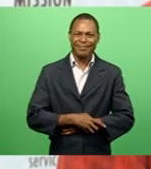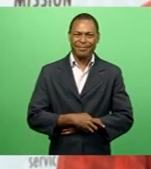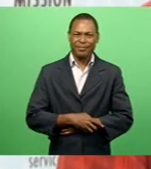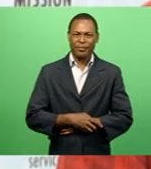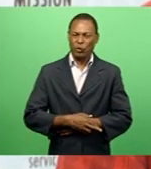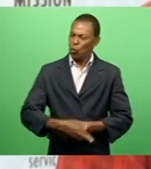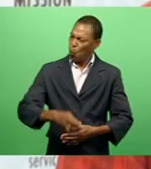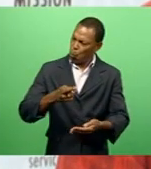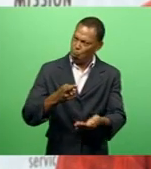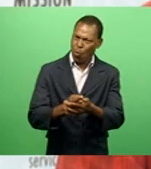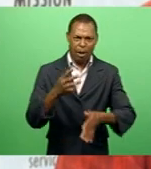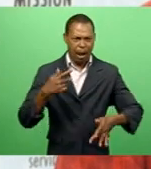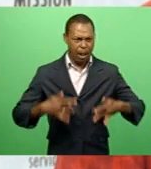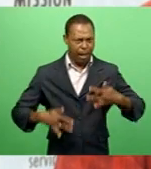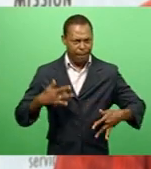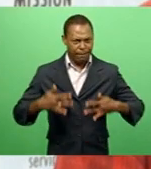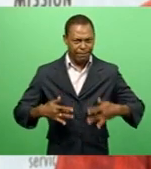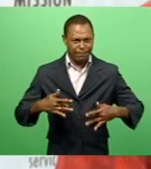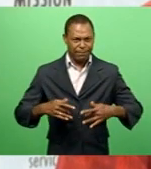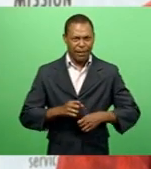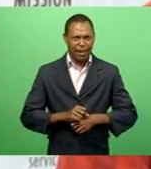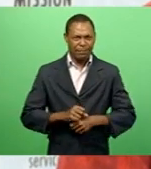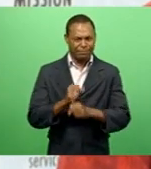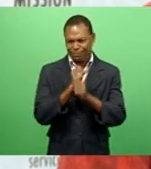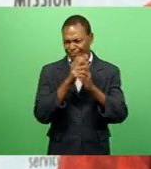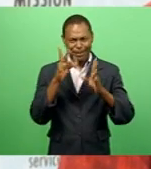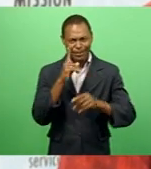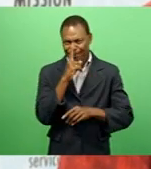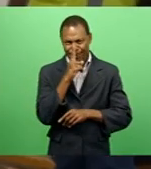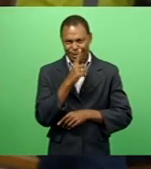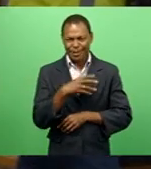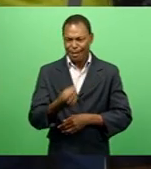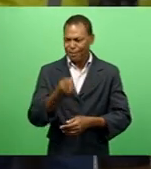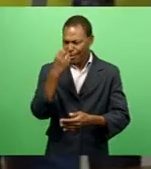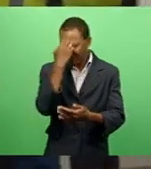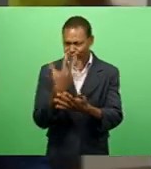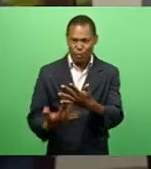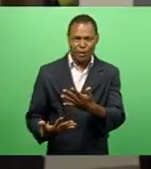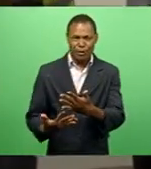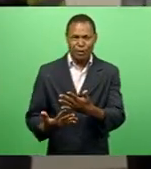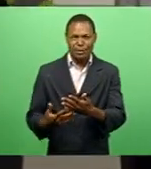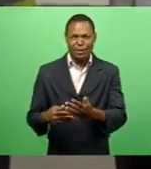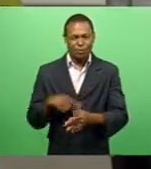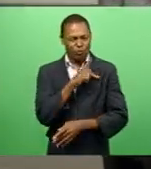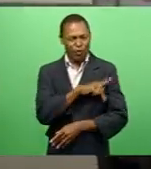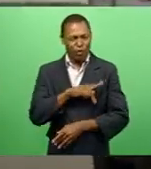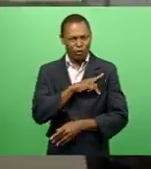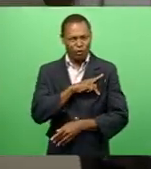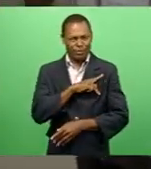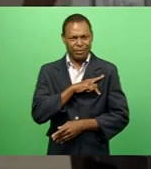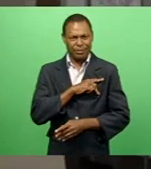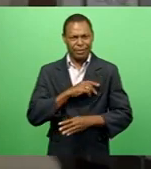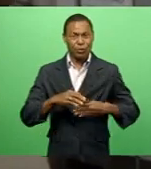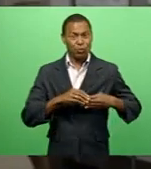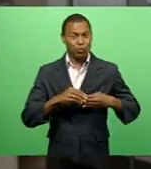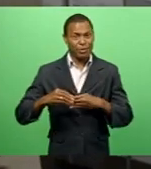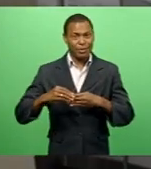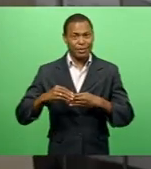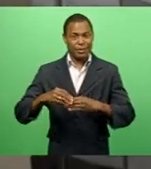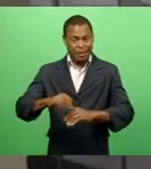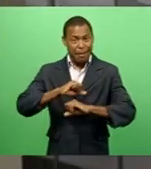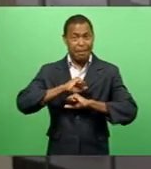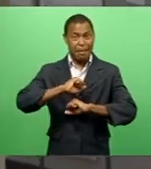real-life superheroes within the Ministry of Health who have the experience and know-how to lead this campaign.